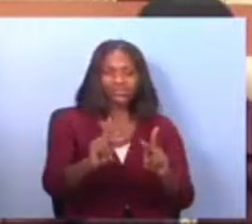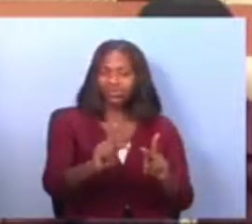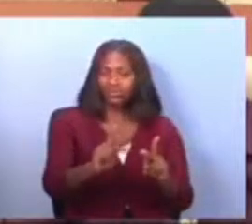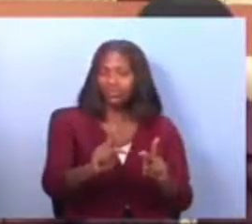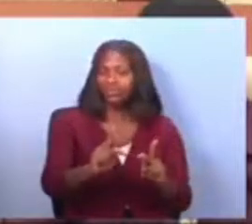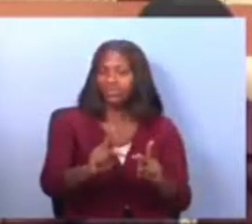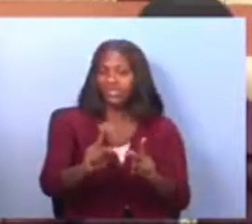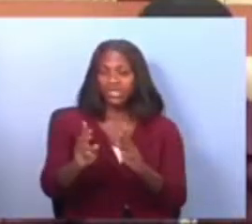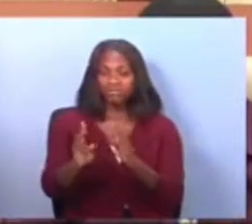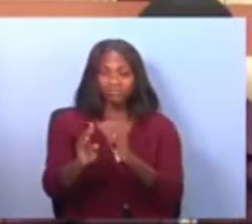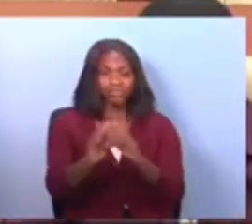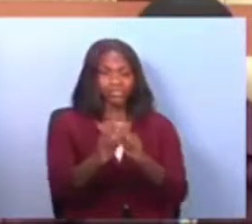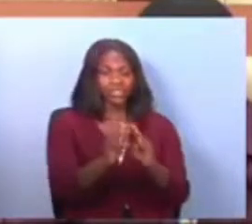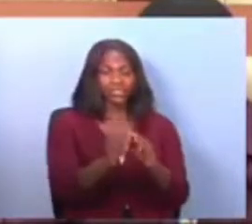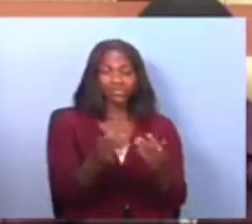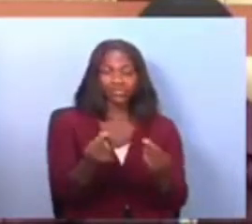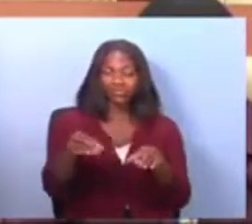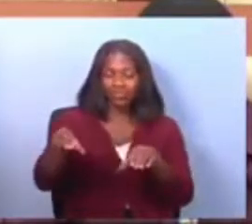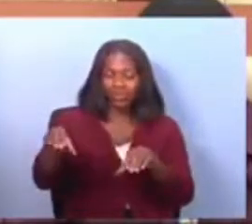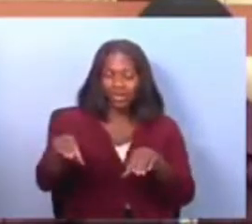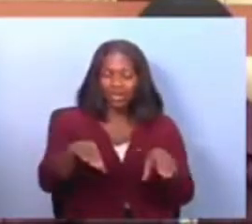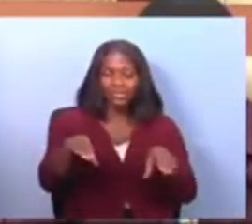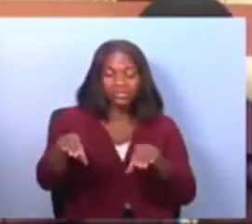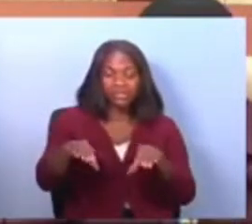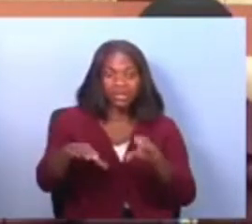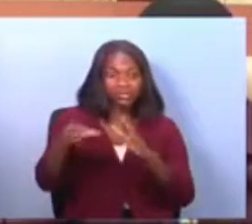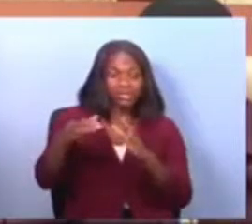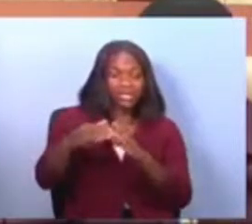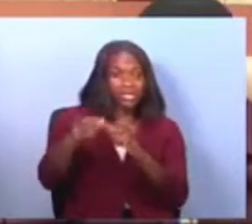congresses to take action on the climate emergency.